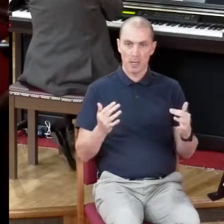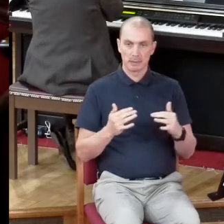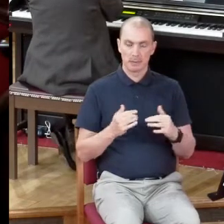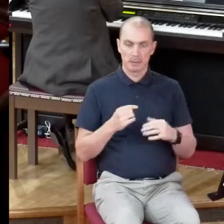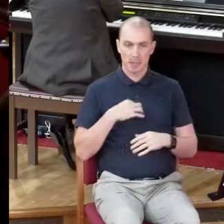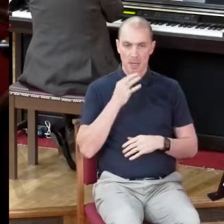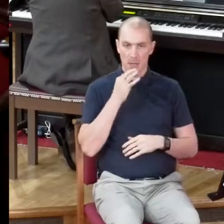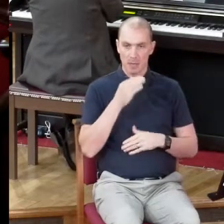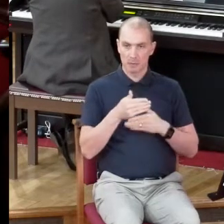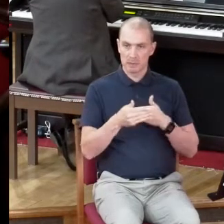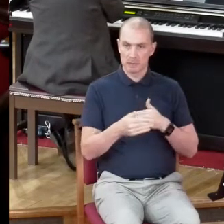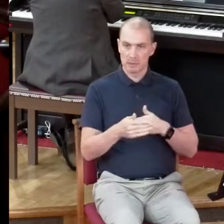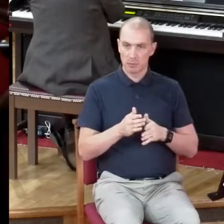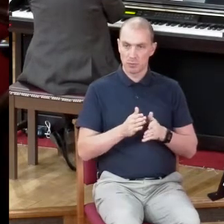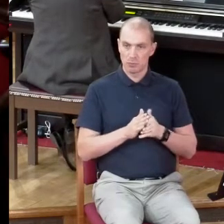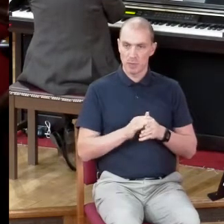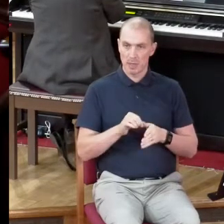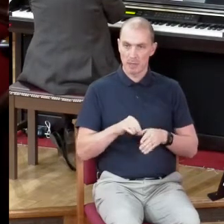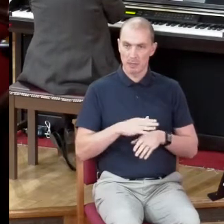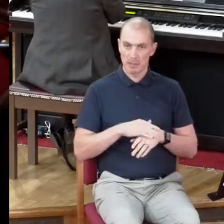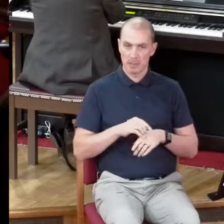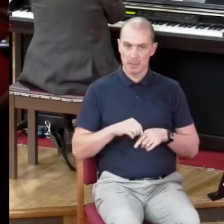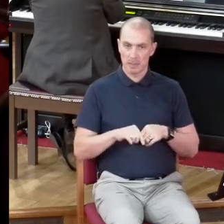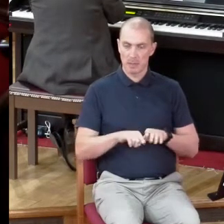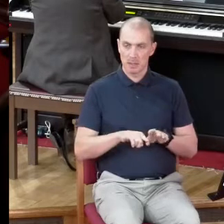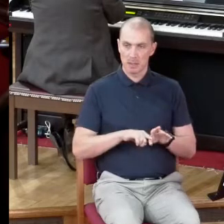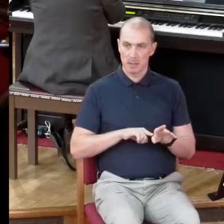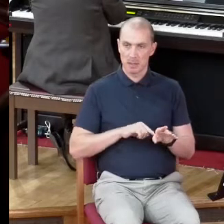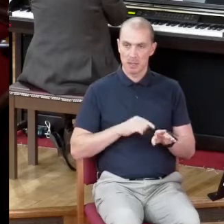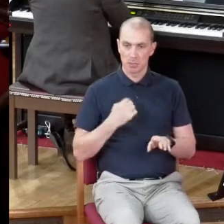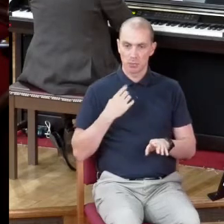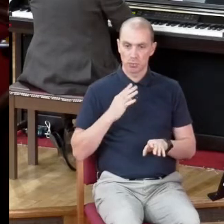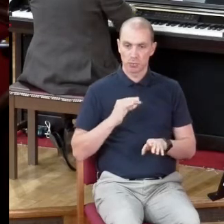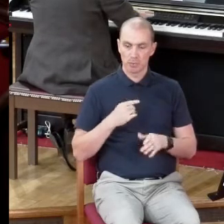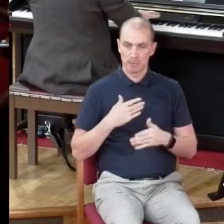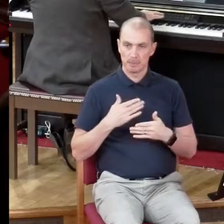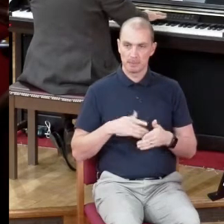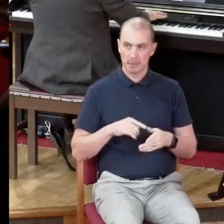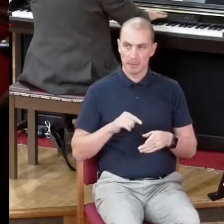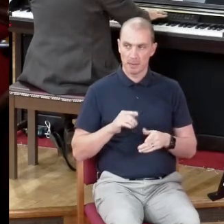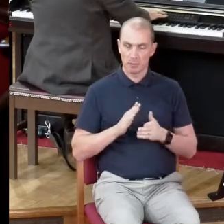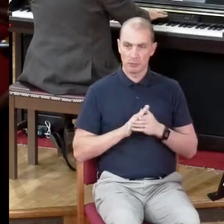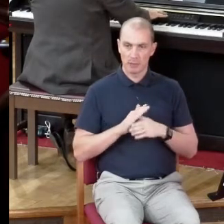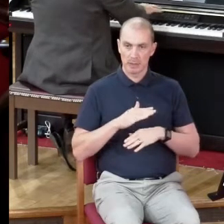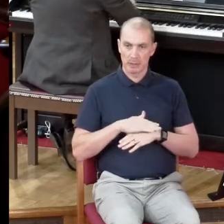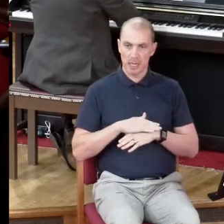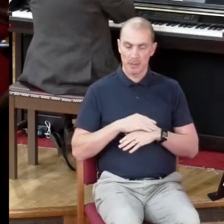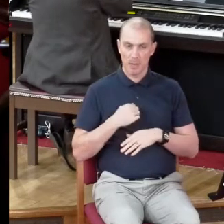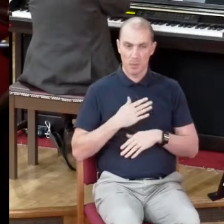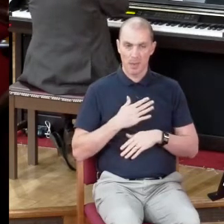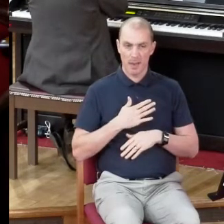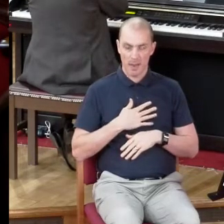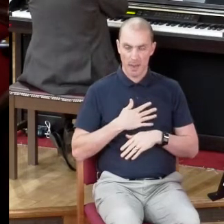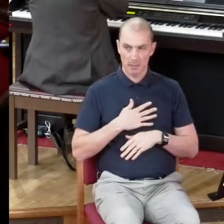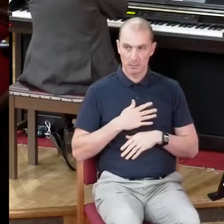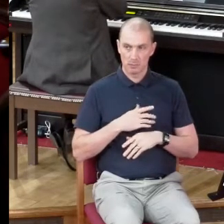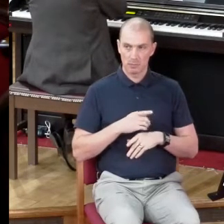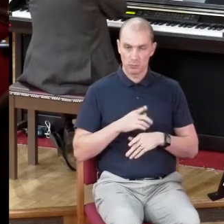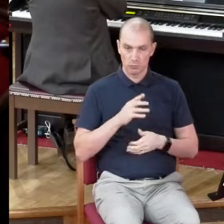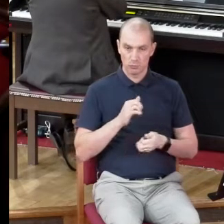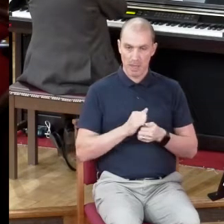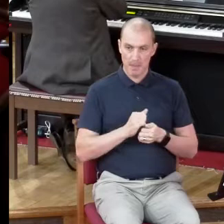and Presbytery on Tuesday night there had a time of prayer at that time, so I think it'd be good for us in our prayers later just to remember